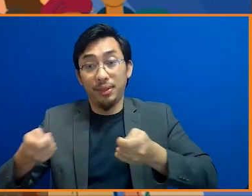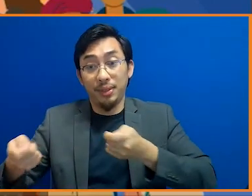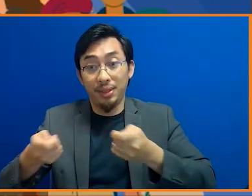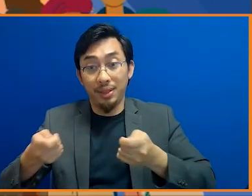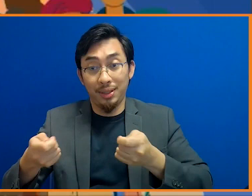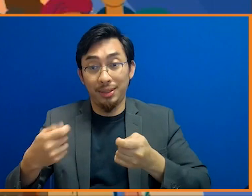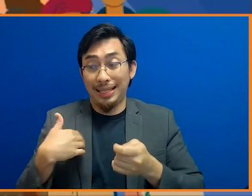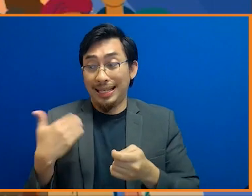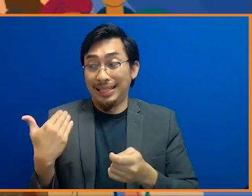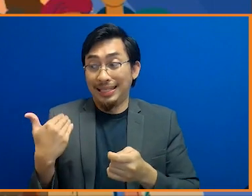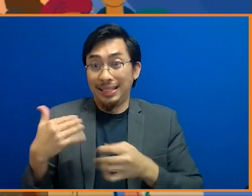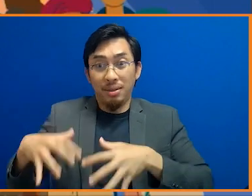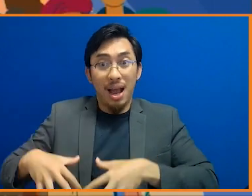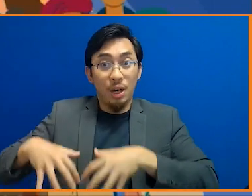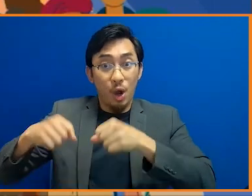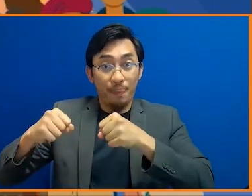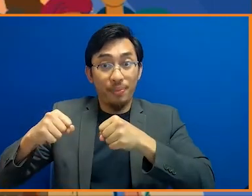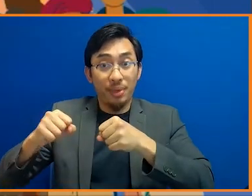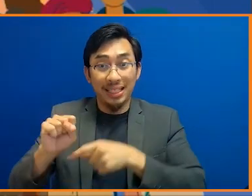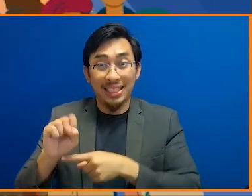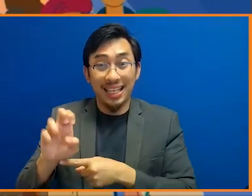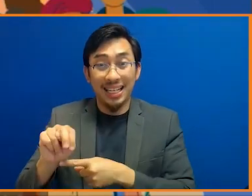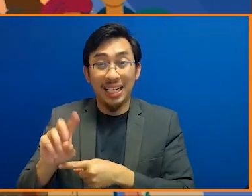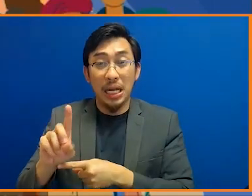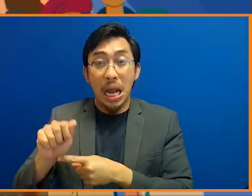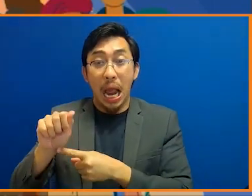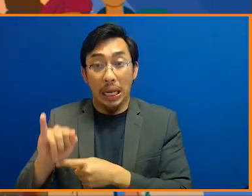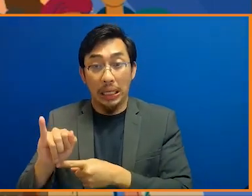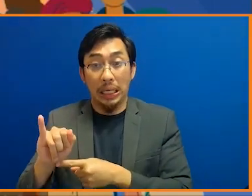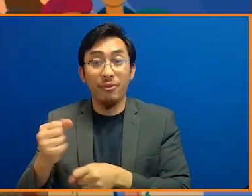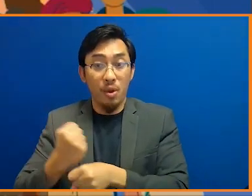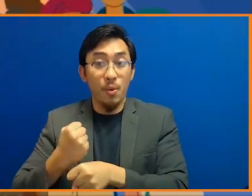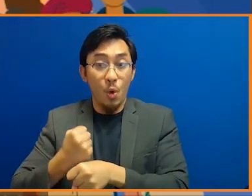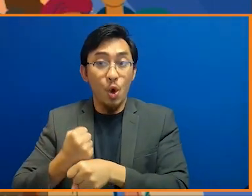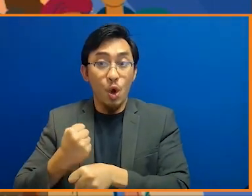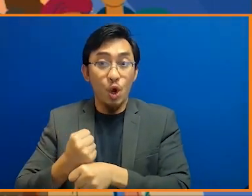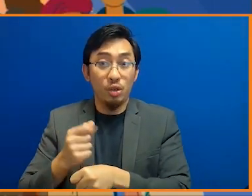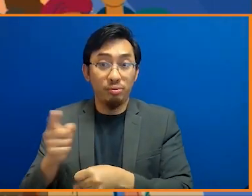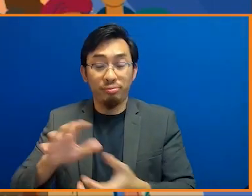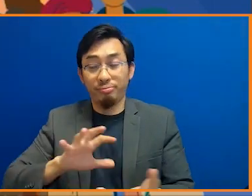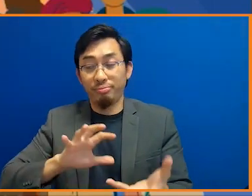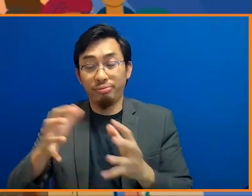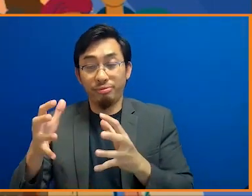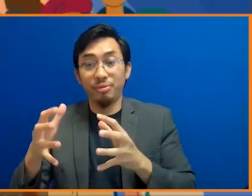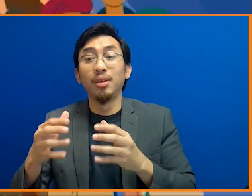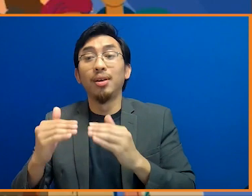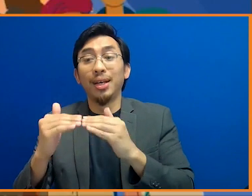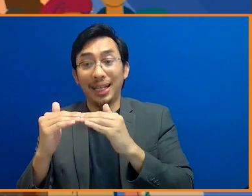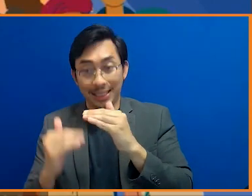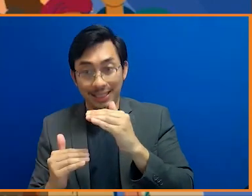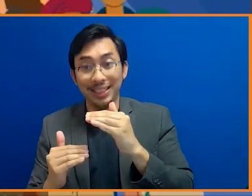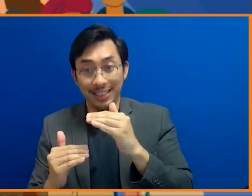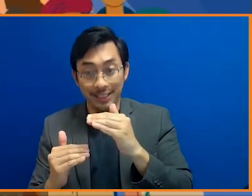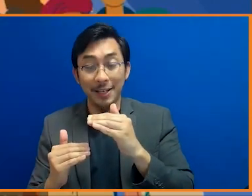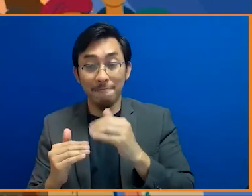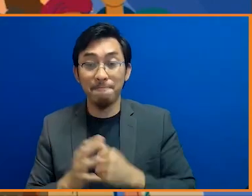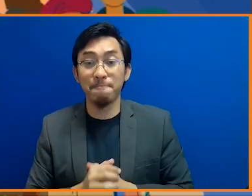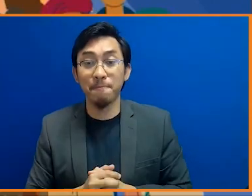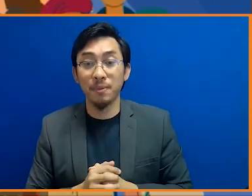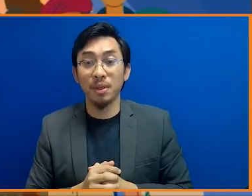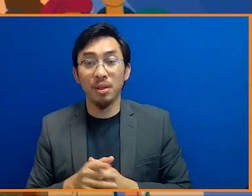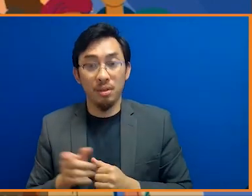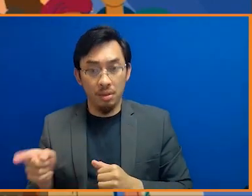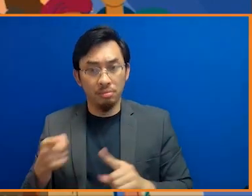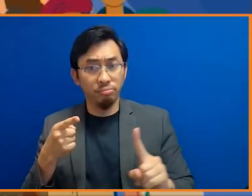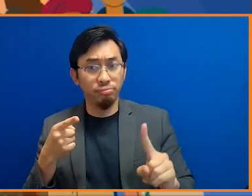management. Recently, we adopt Sendai framework for disaster risk reduction. It is an active framework for